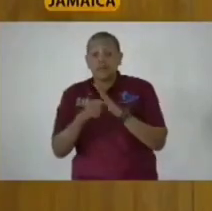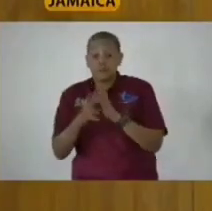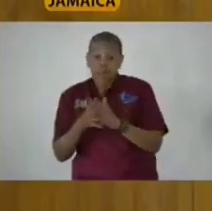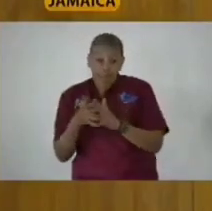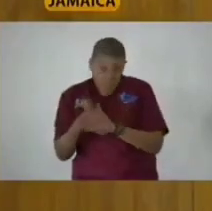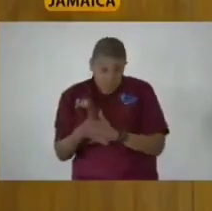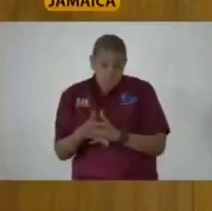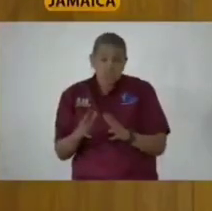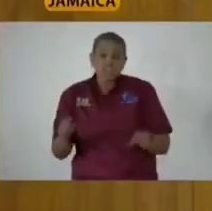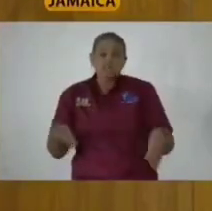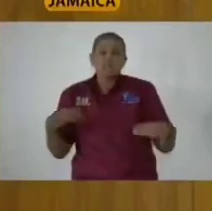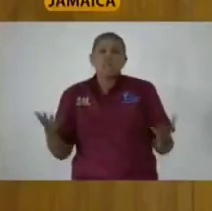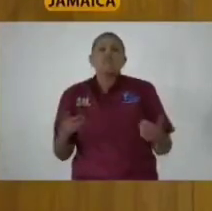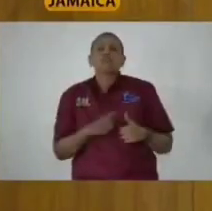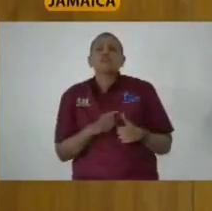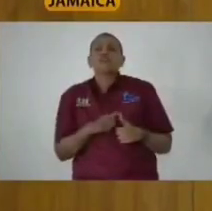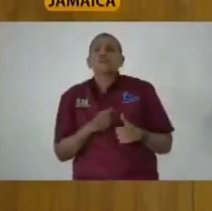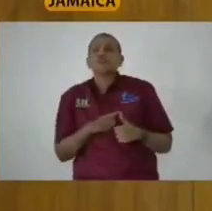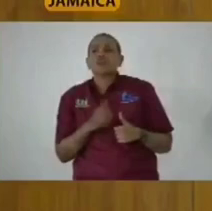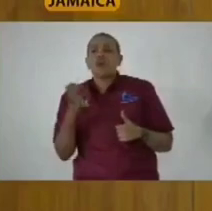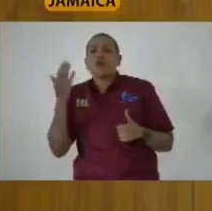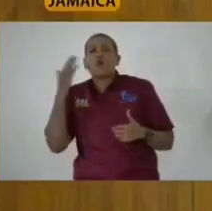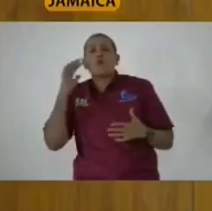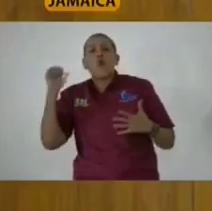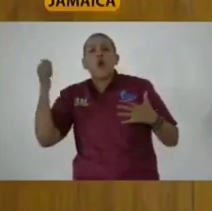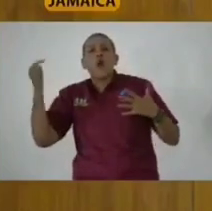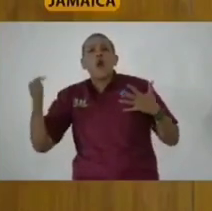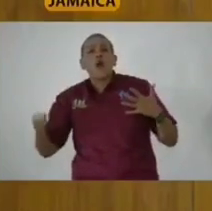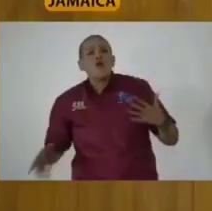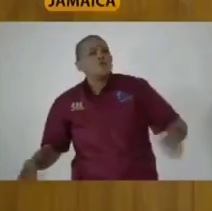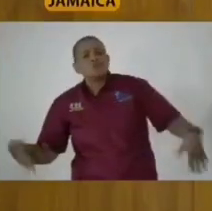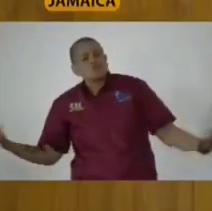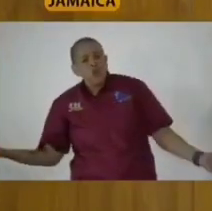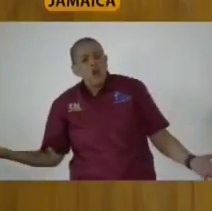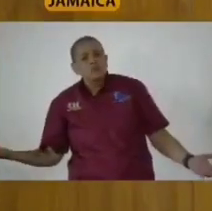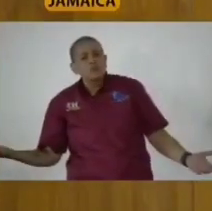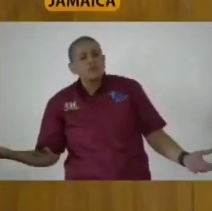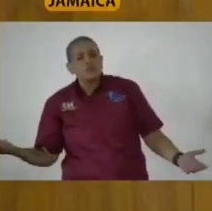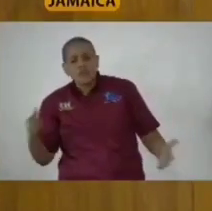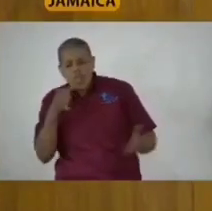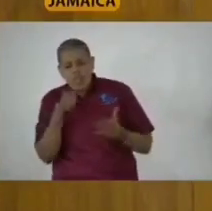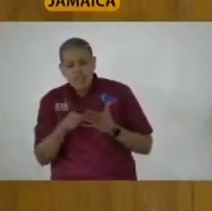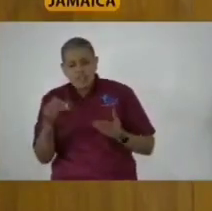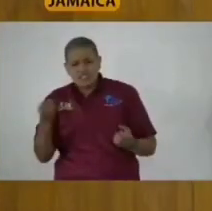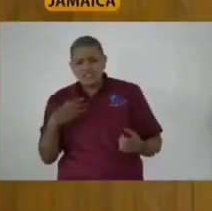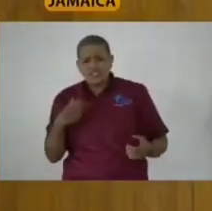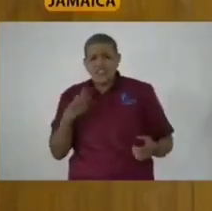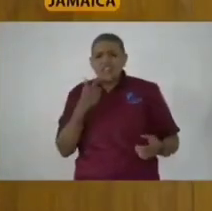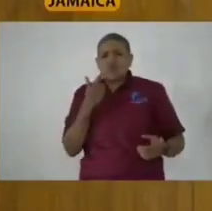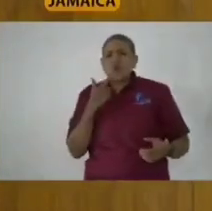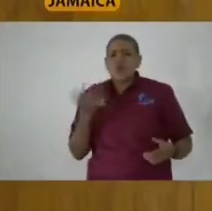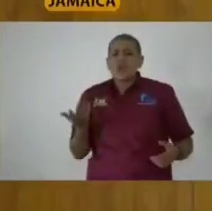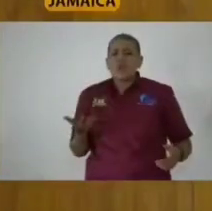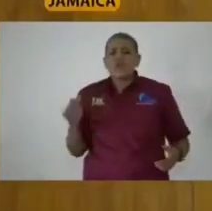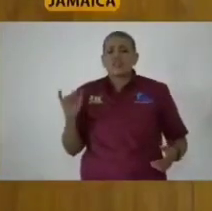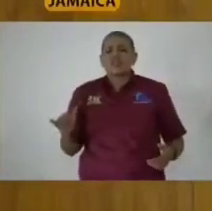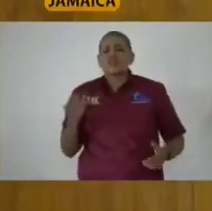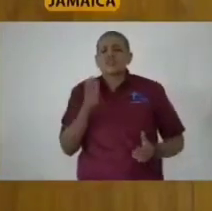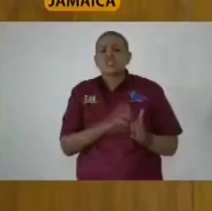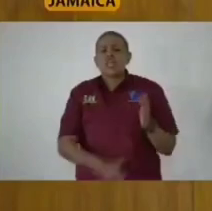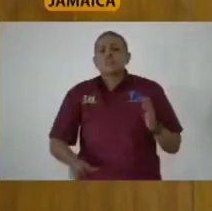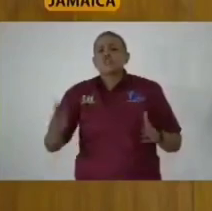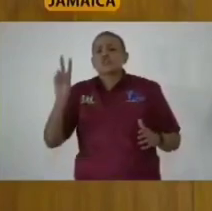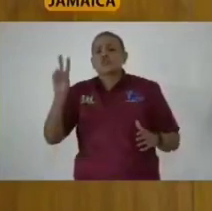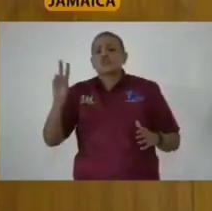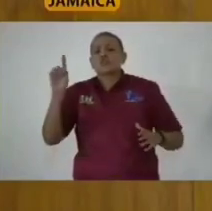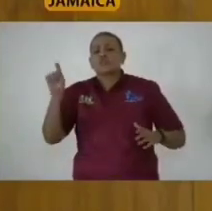one. I would like to know which others the minister has in mind. In her letter to me, she has said, Section 2